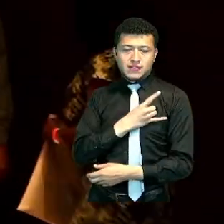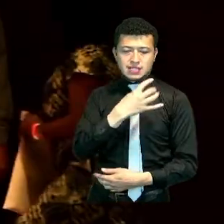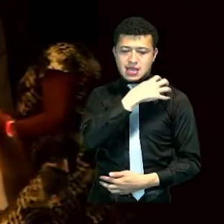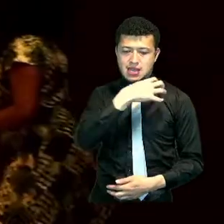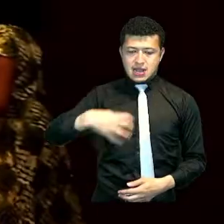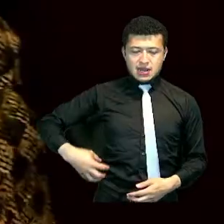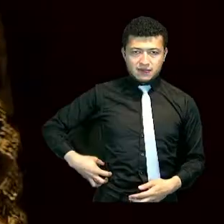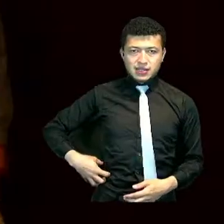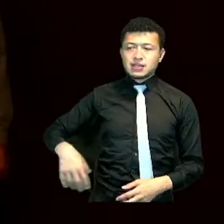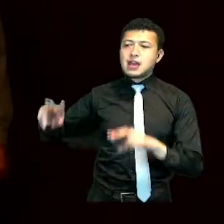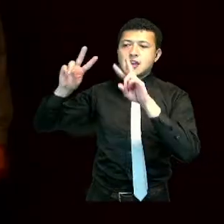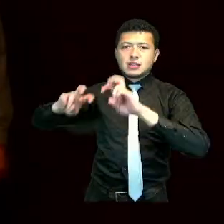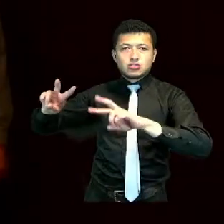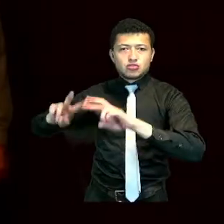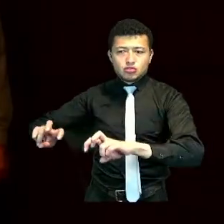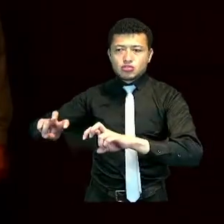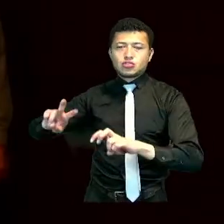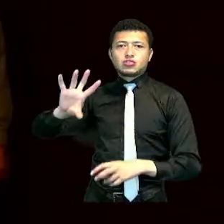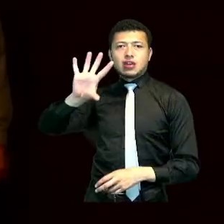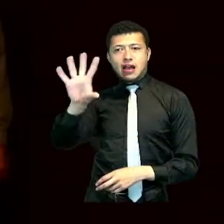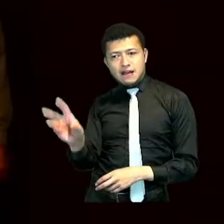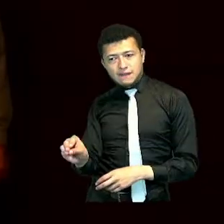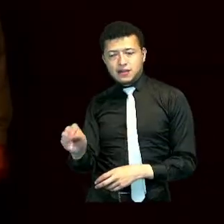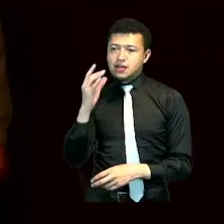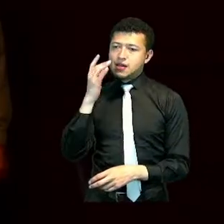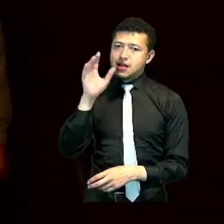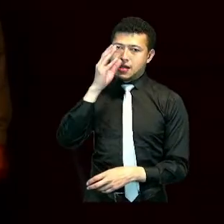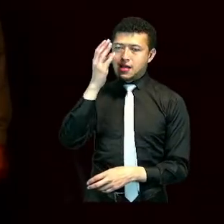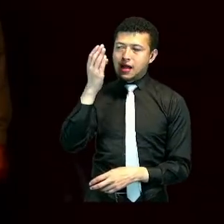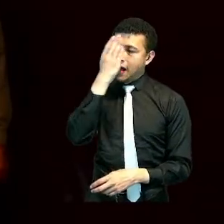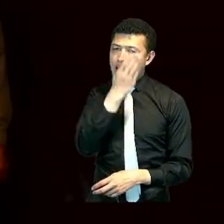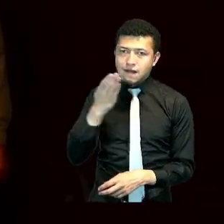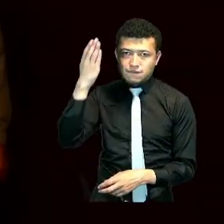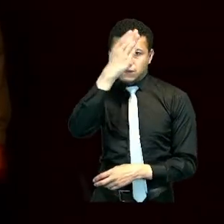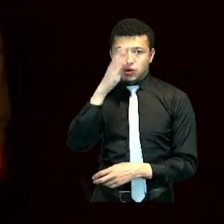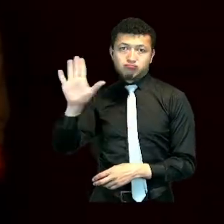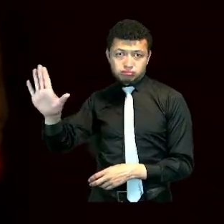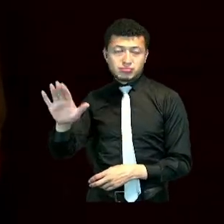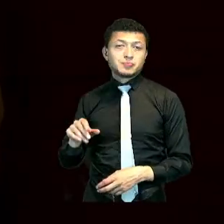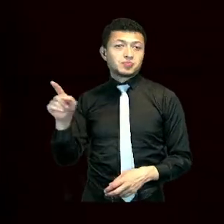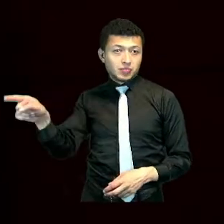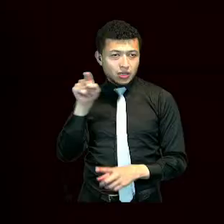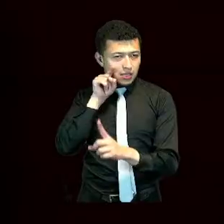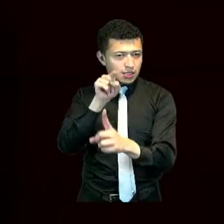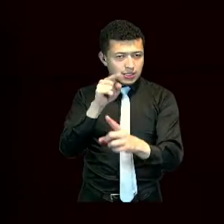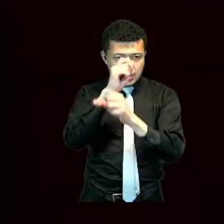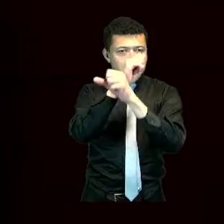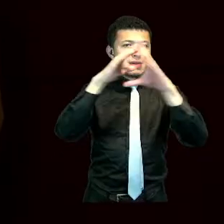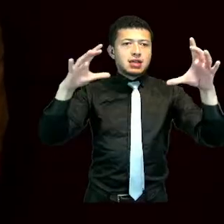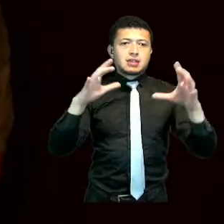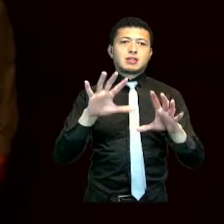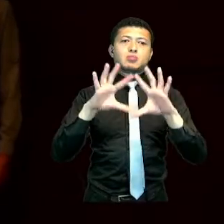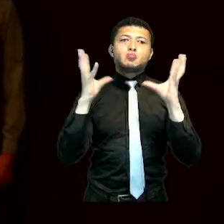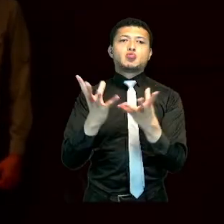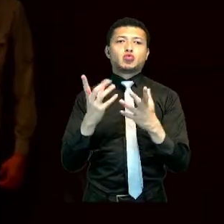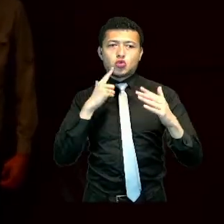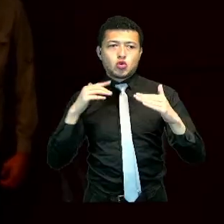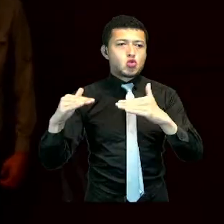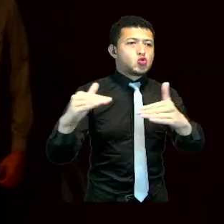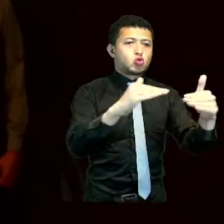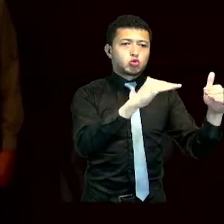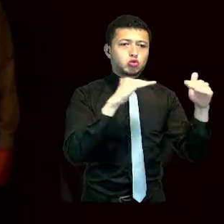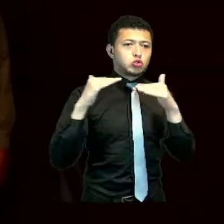University. This is a space to collectively imagine a world that is more just, more dignified, and more alive for